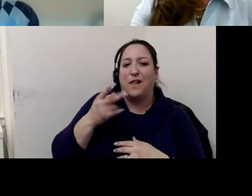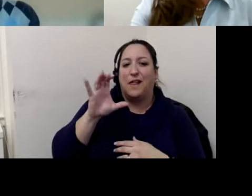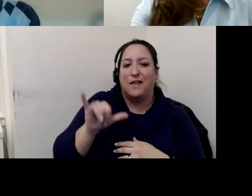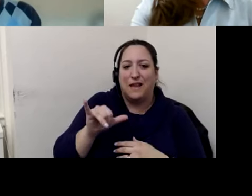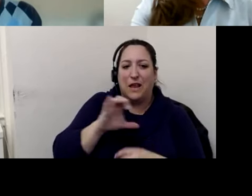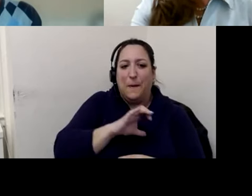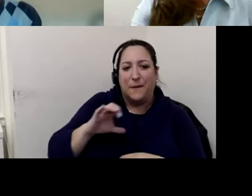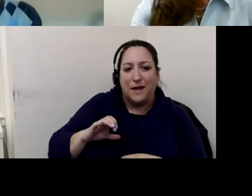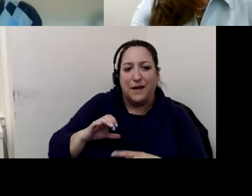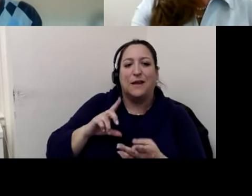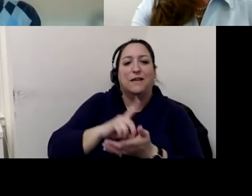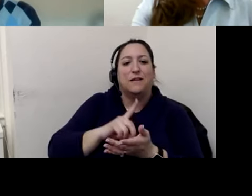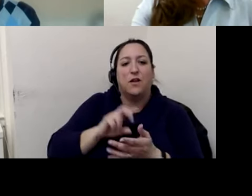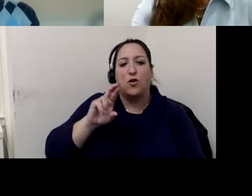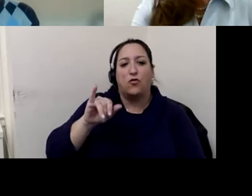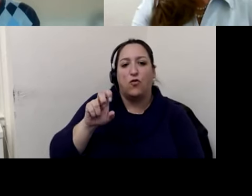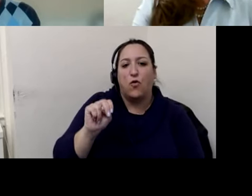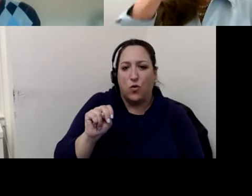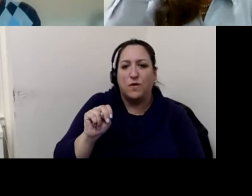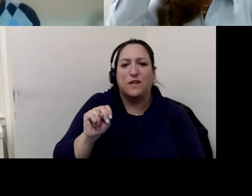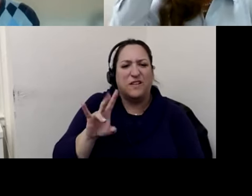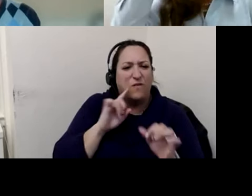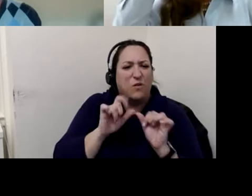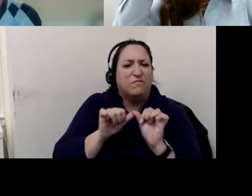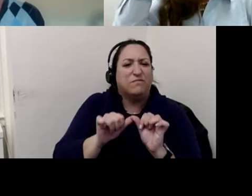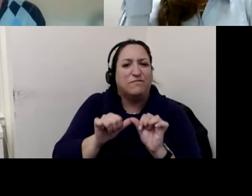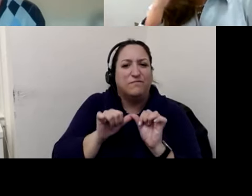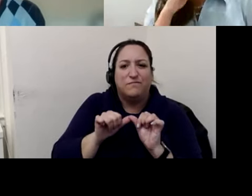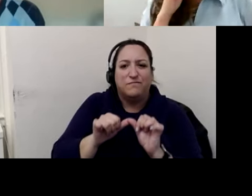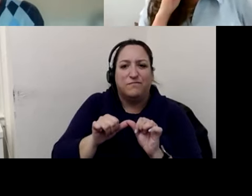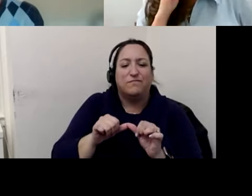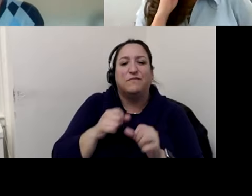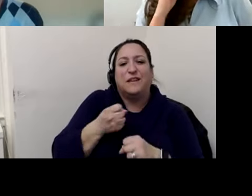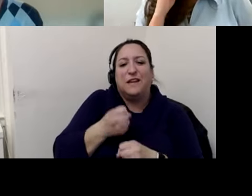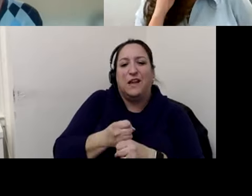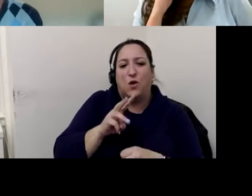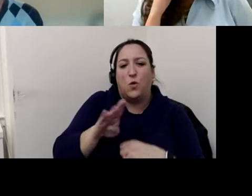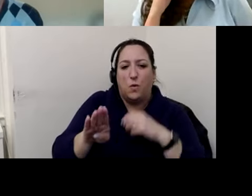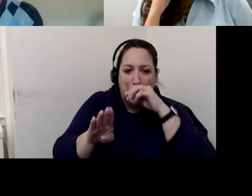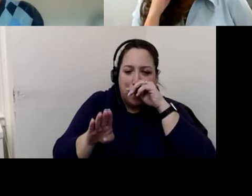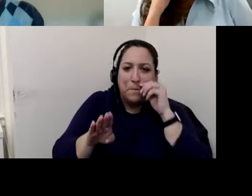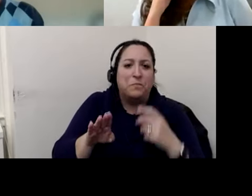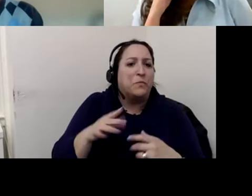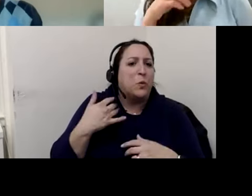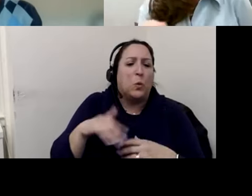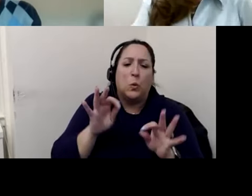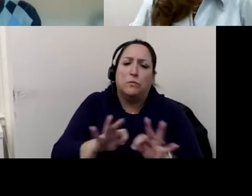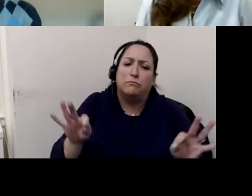and Dr. Rosen. The continuation of the Year of Willowbrook is so